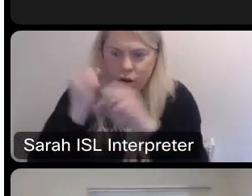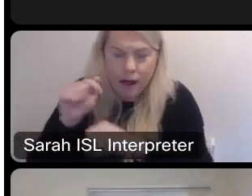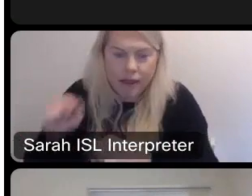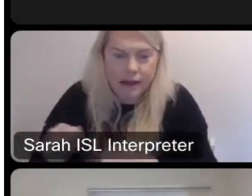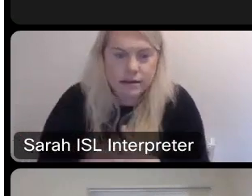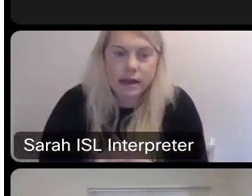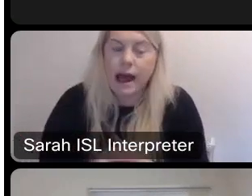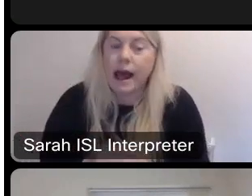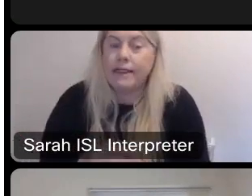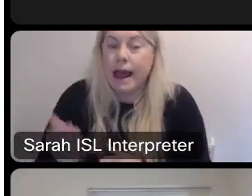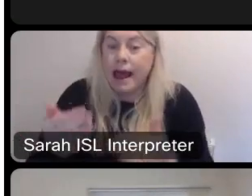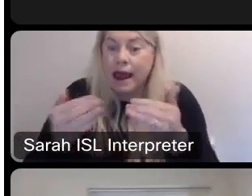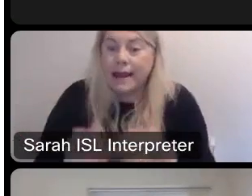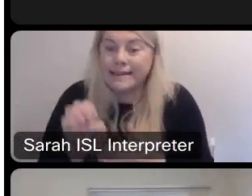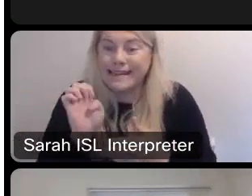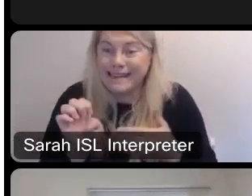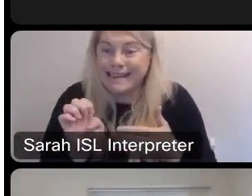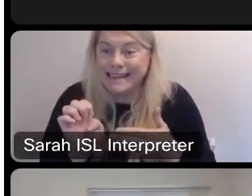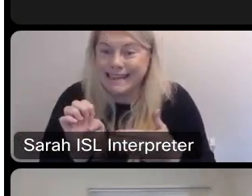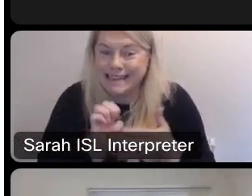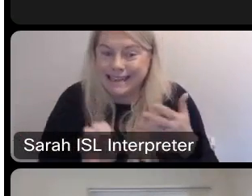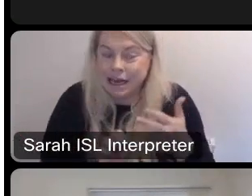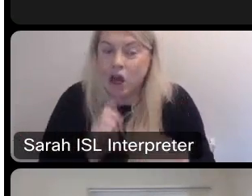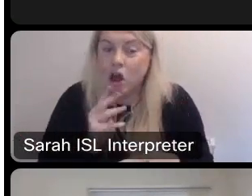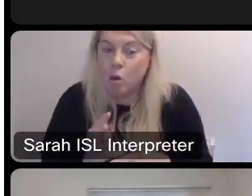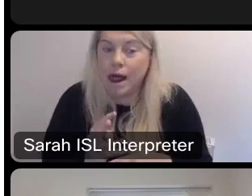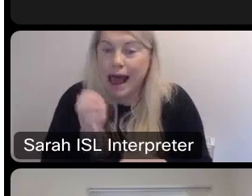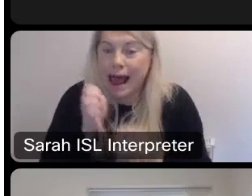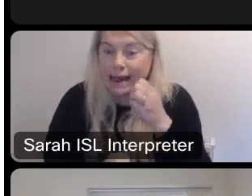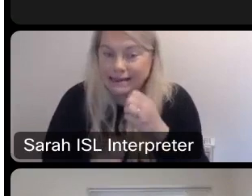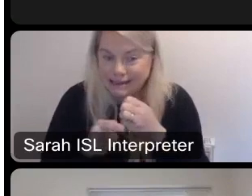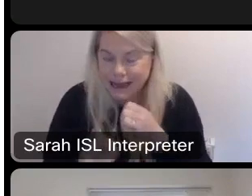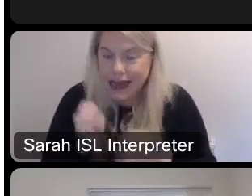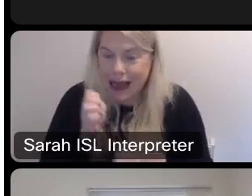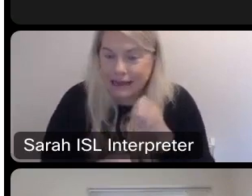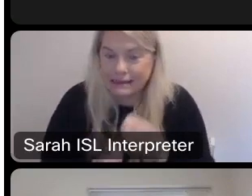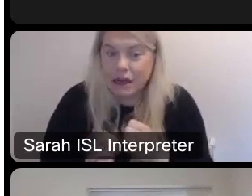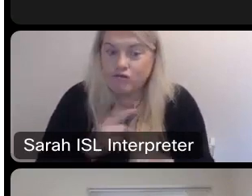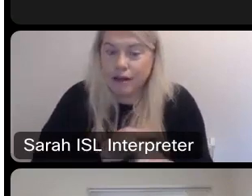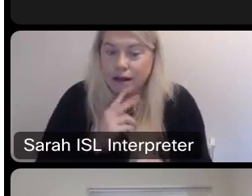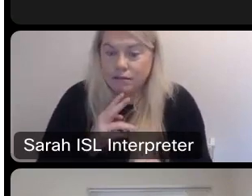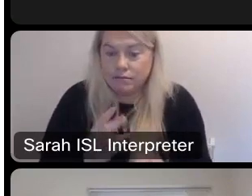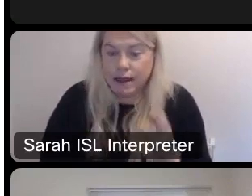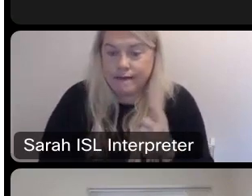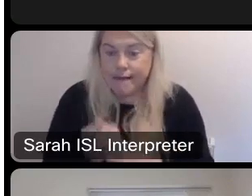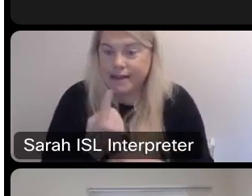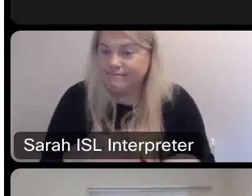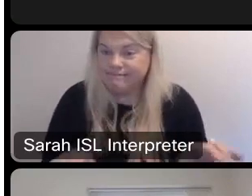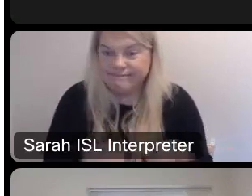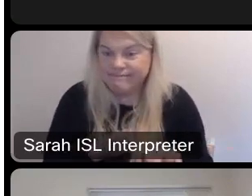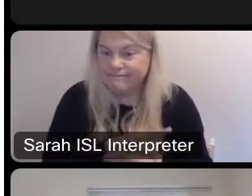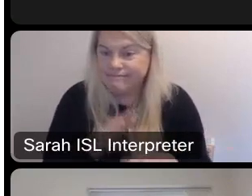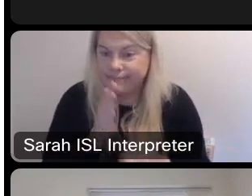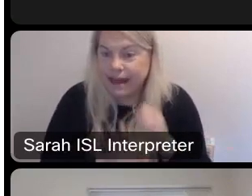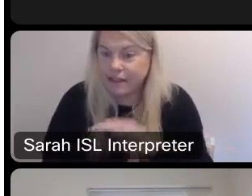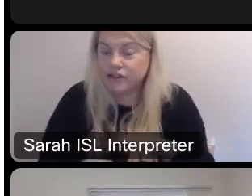I've touched on this. This is about reaching closure of the event, that we're not continually bringing the event up if somebody has come back to